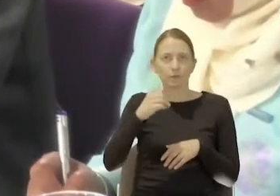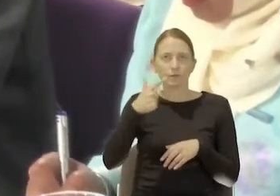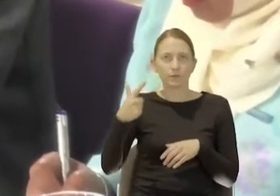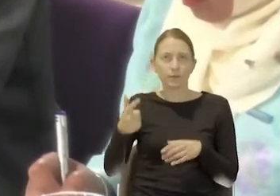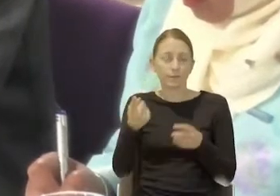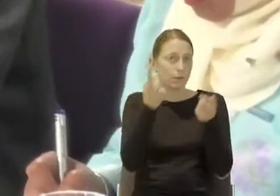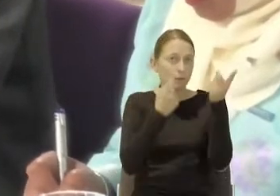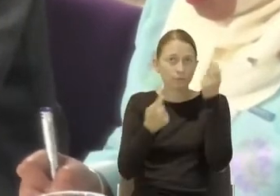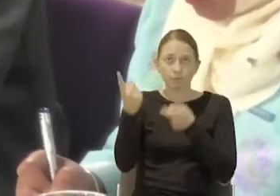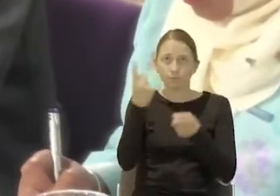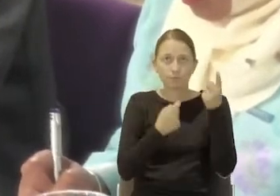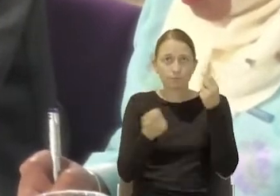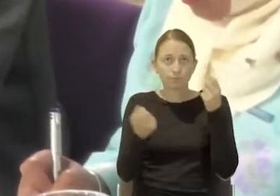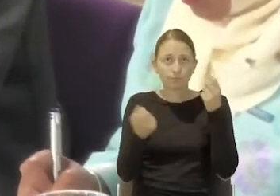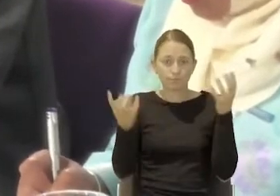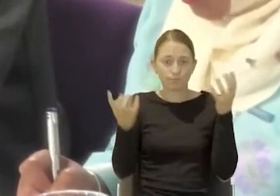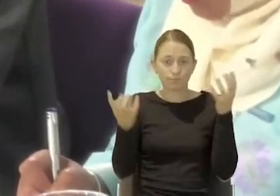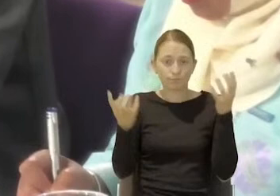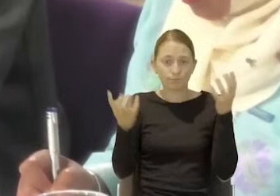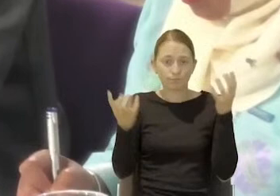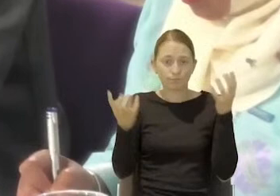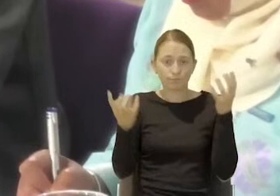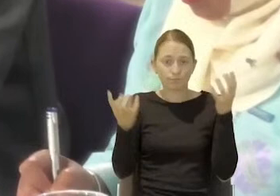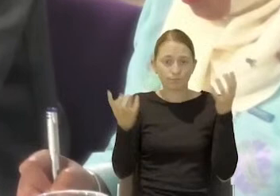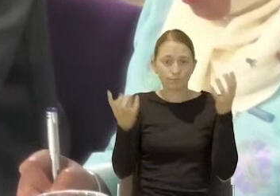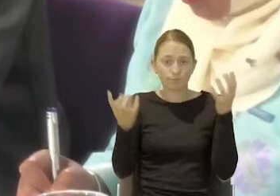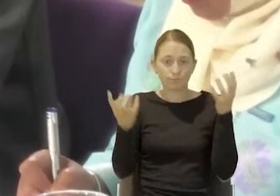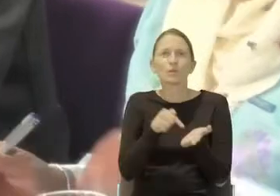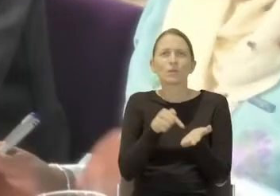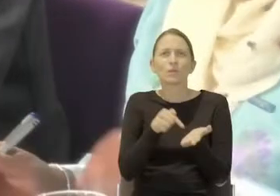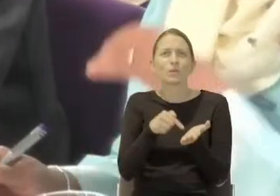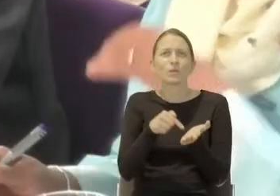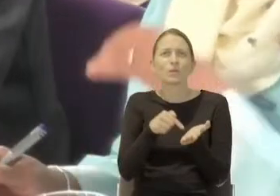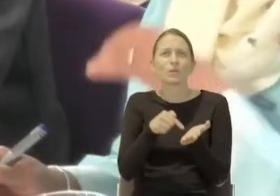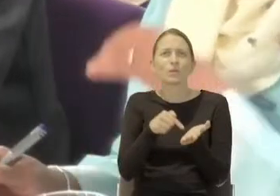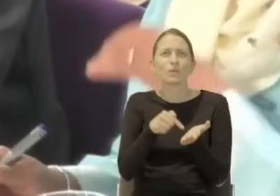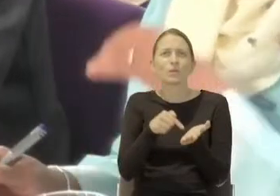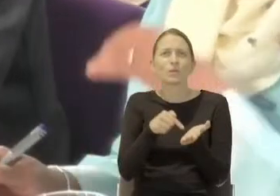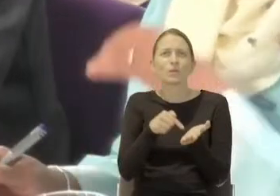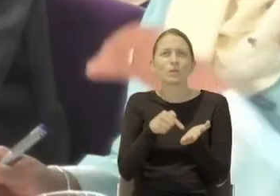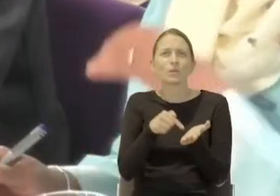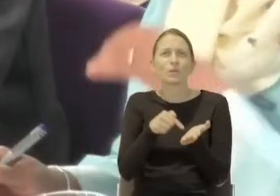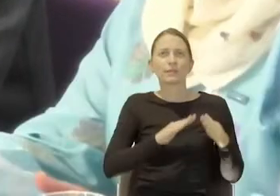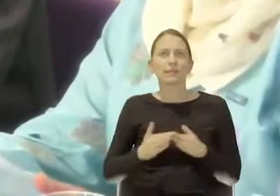sustainable urbanization and the new urban agenda, which was held in New York.